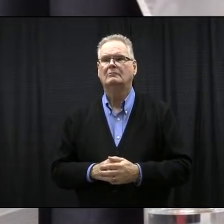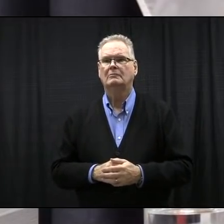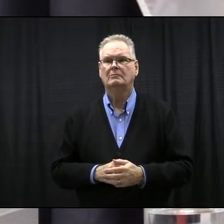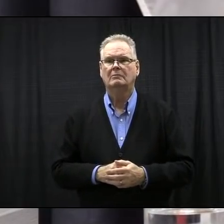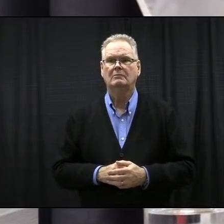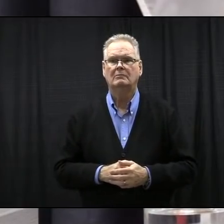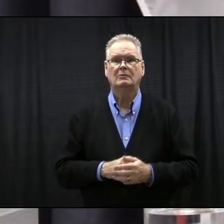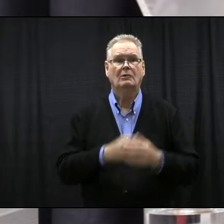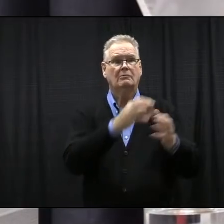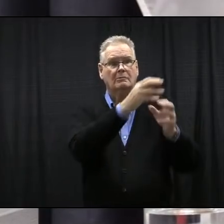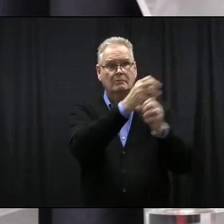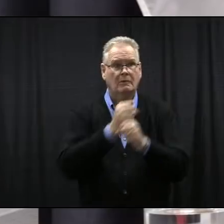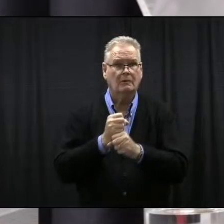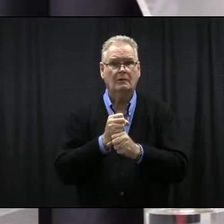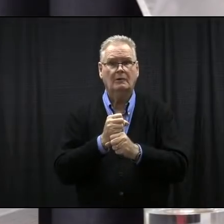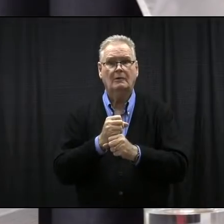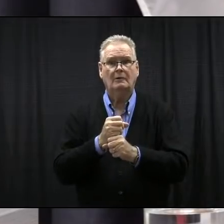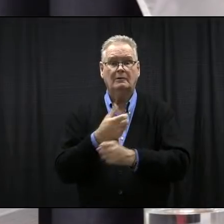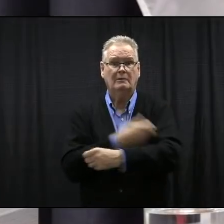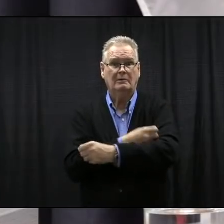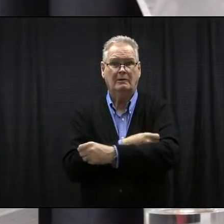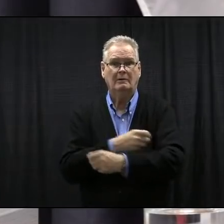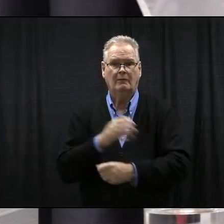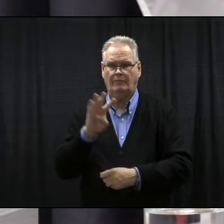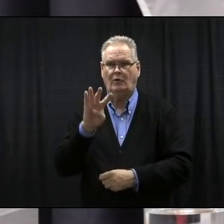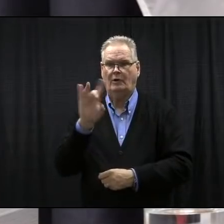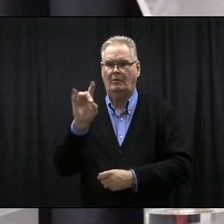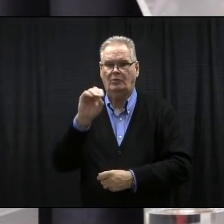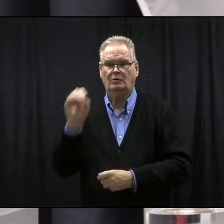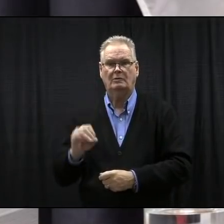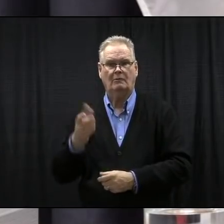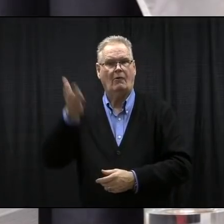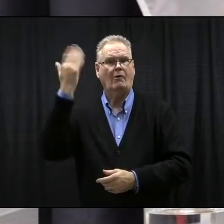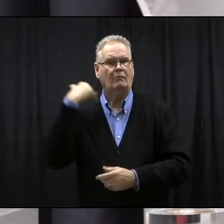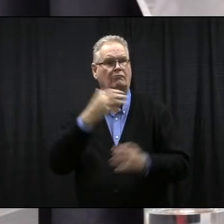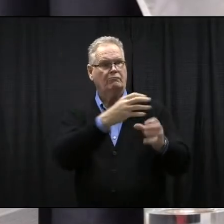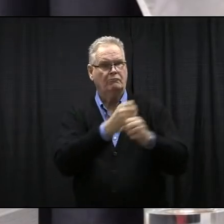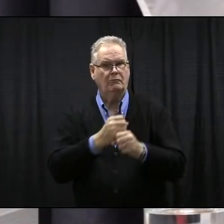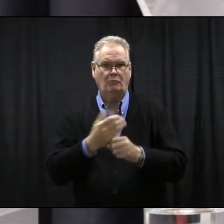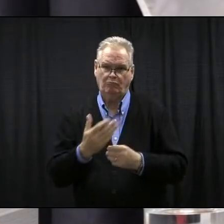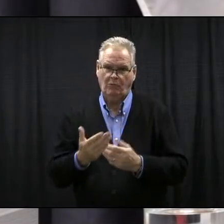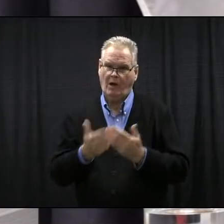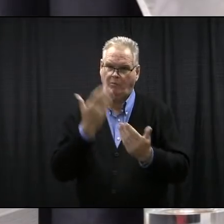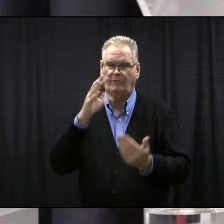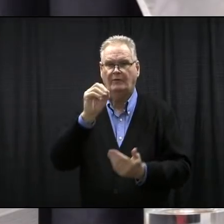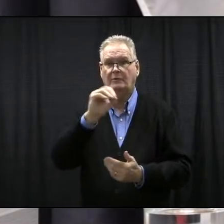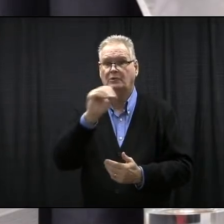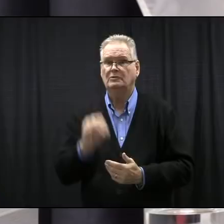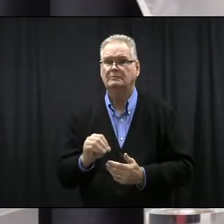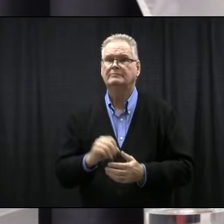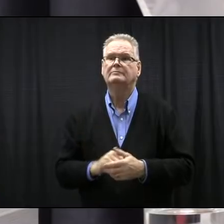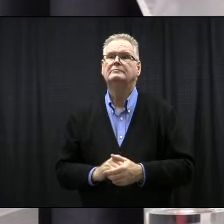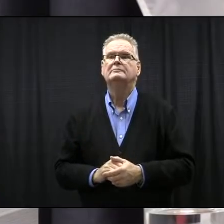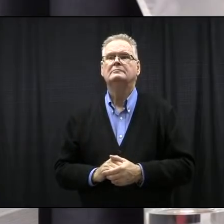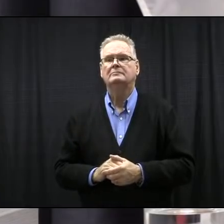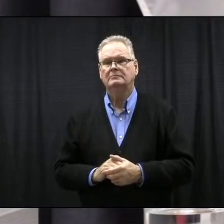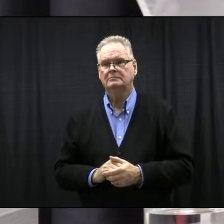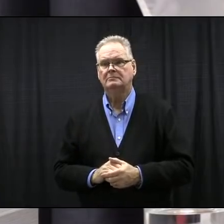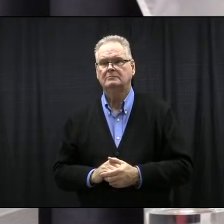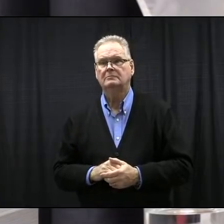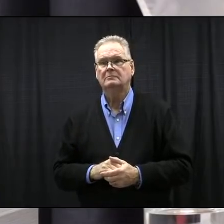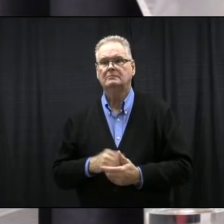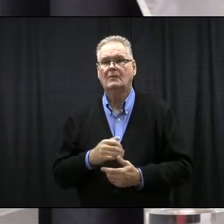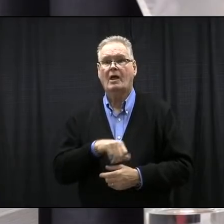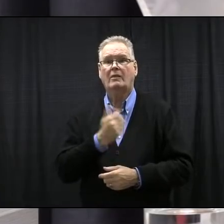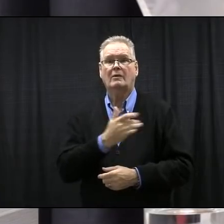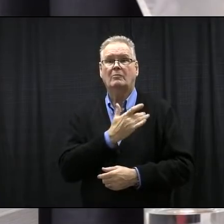I've said, in some areas our vaccine rates seem to have slowed up a little bit. We're not getting the same percentage gains day over day that we used to.